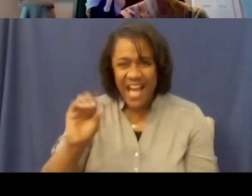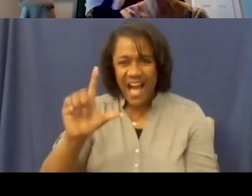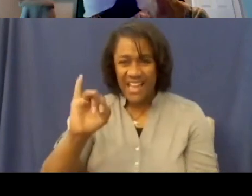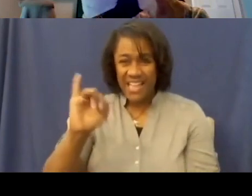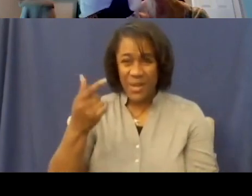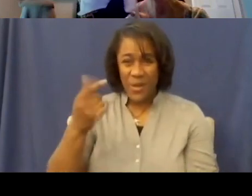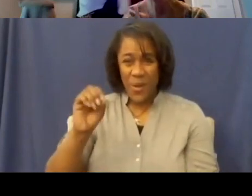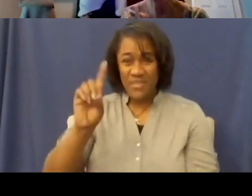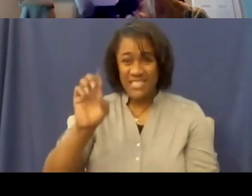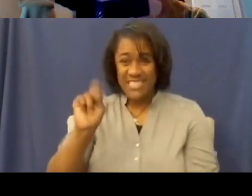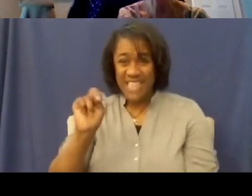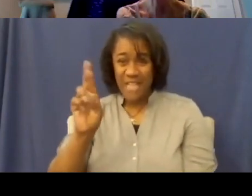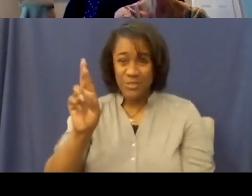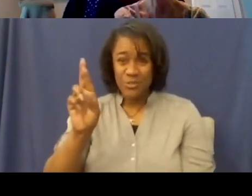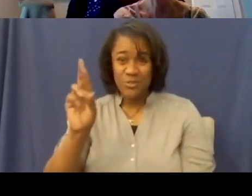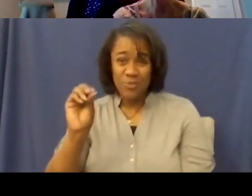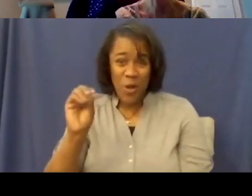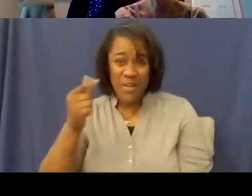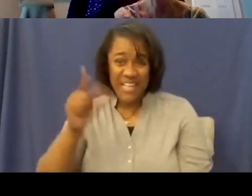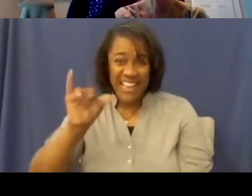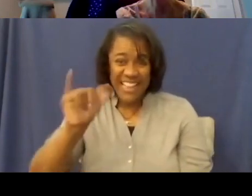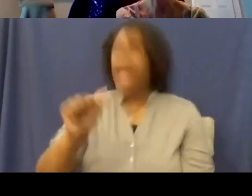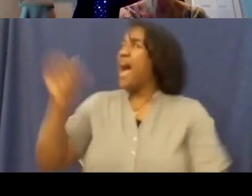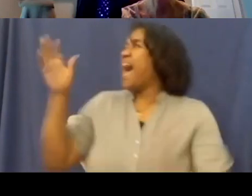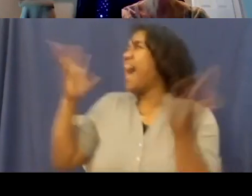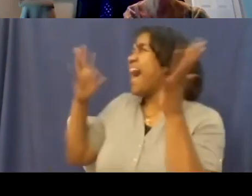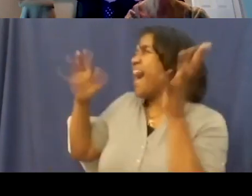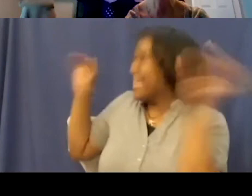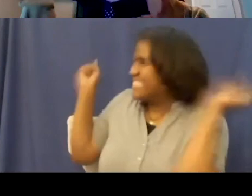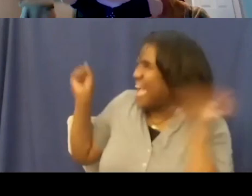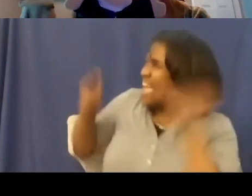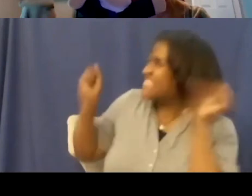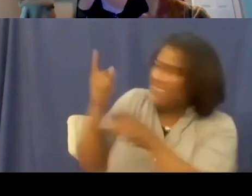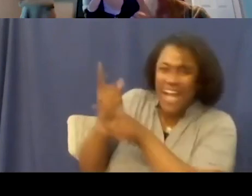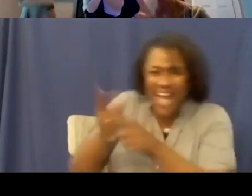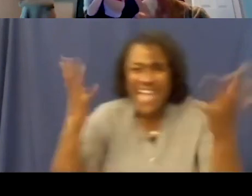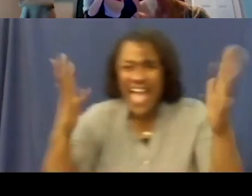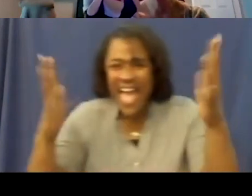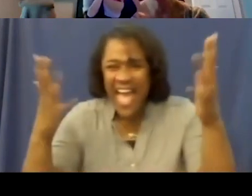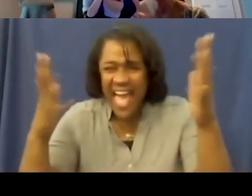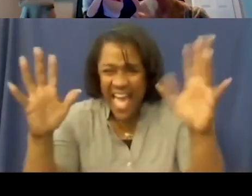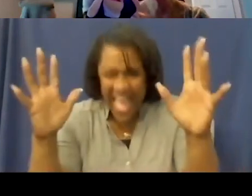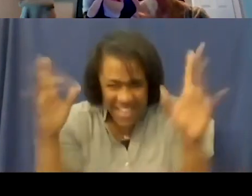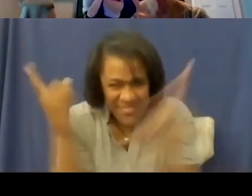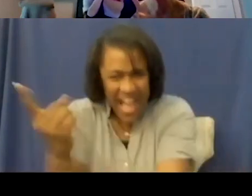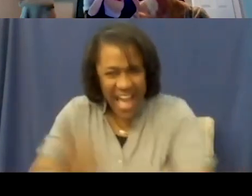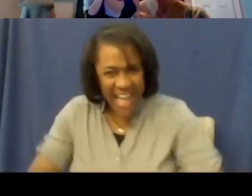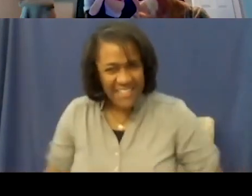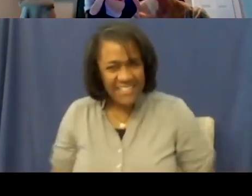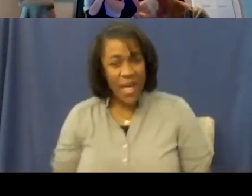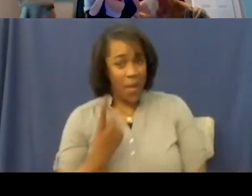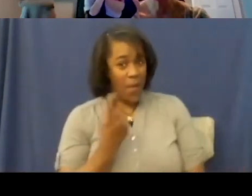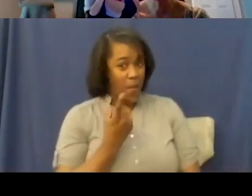oligodendroglia. Yeah, that's it, hooray! And there's one more,